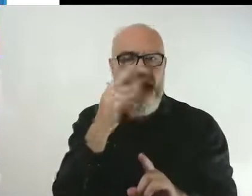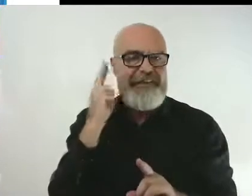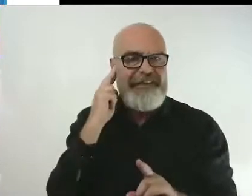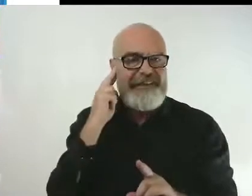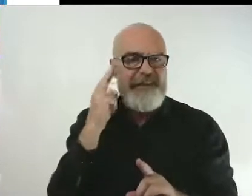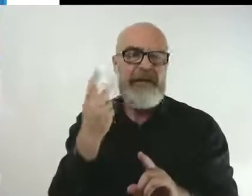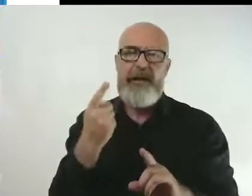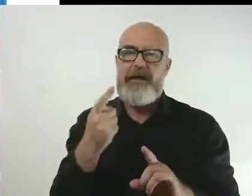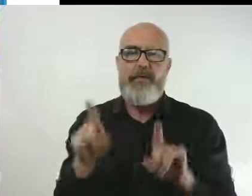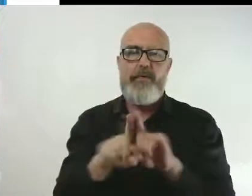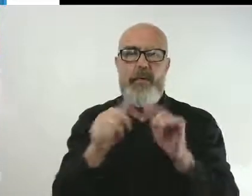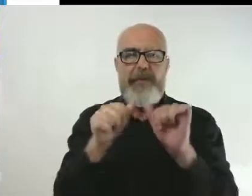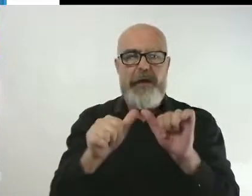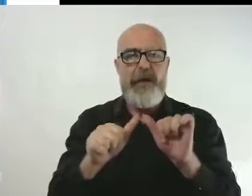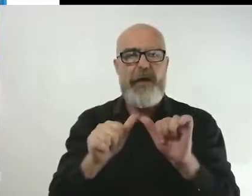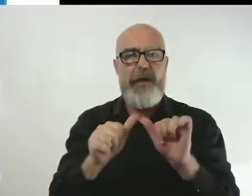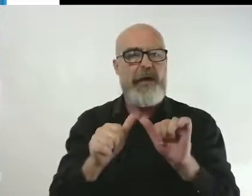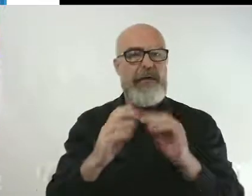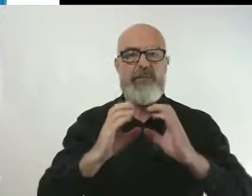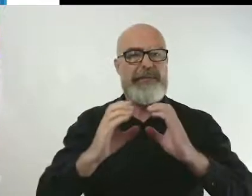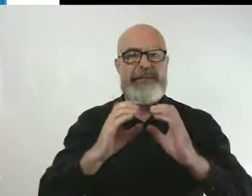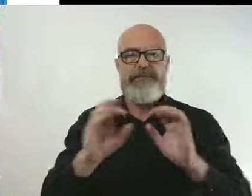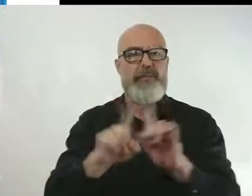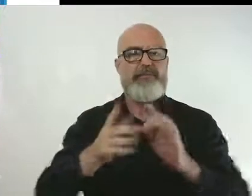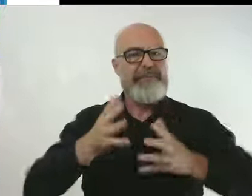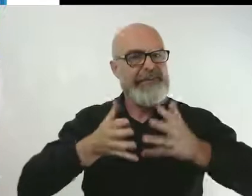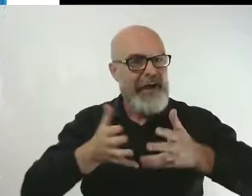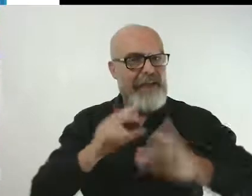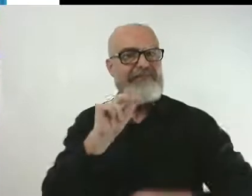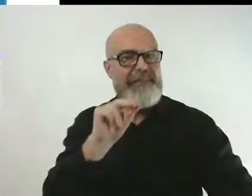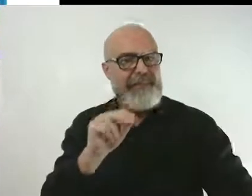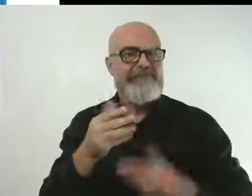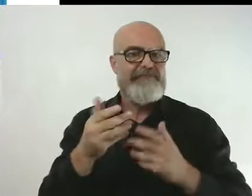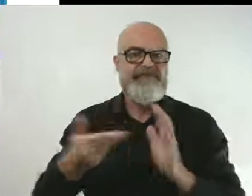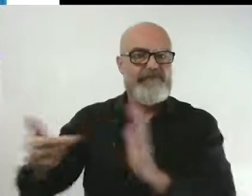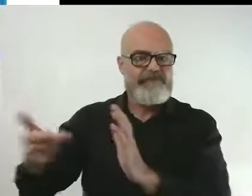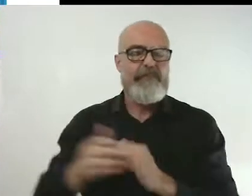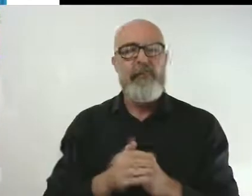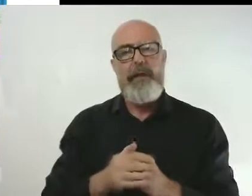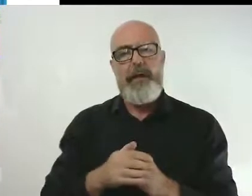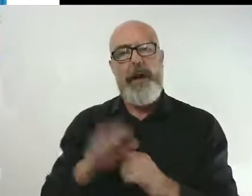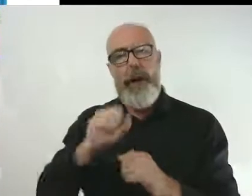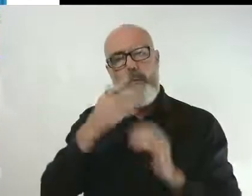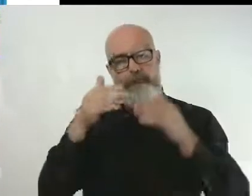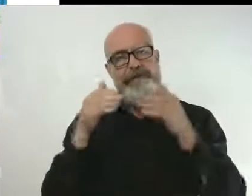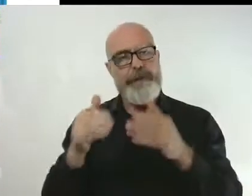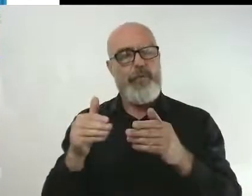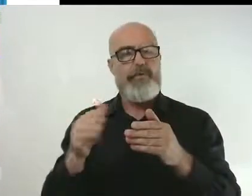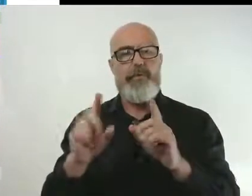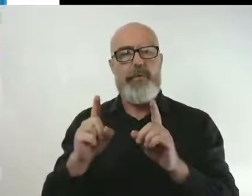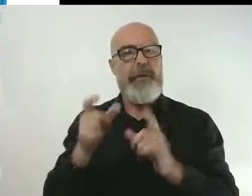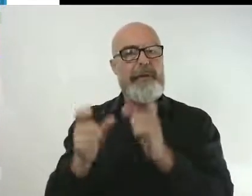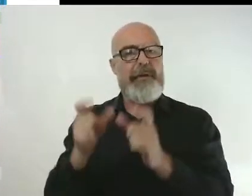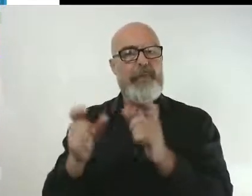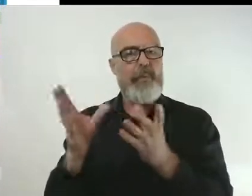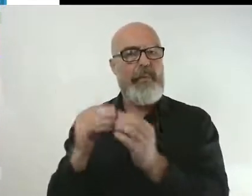loss, the age of onset, and the preferred language of communication. In my presentation, I will be